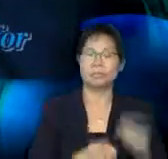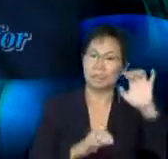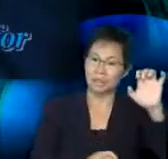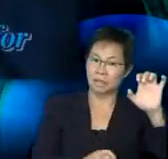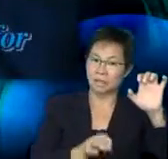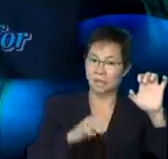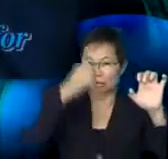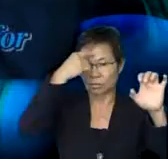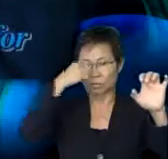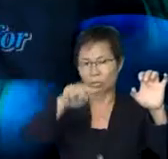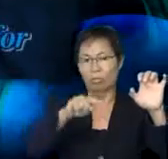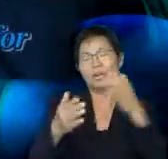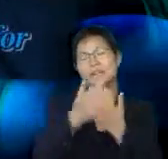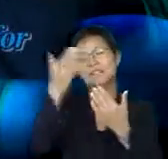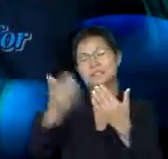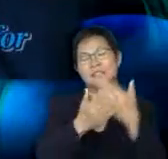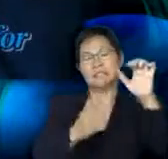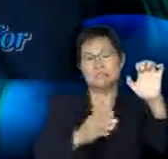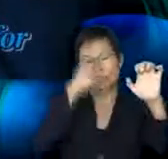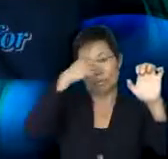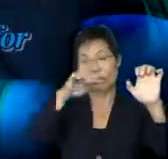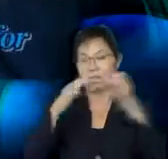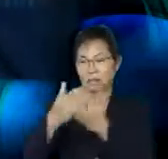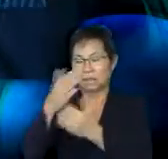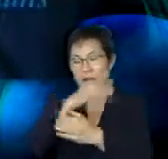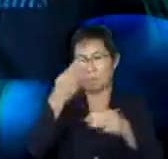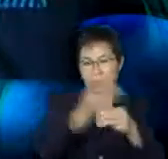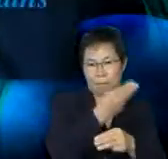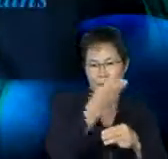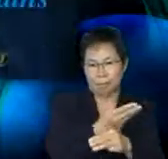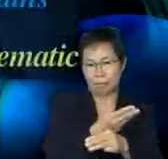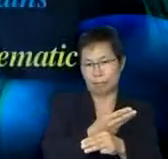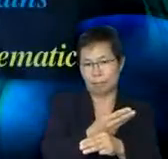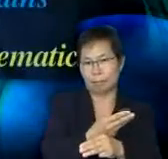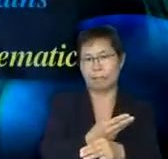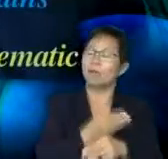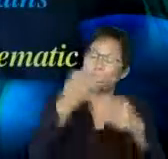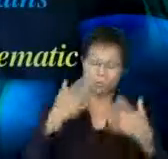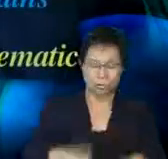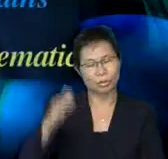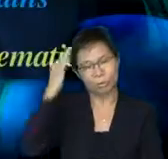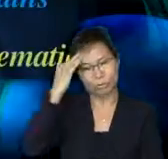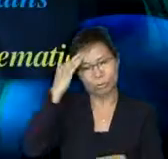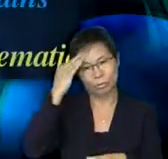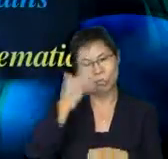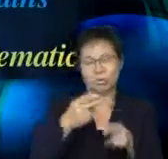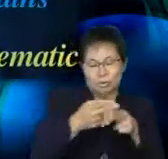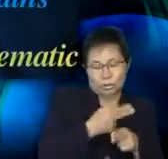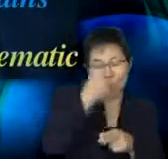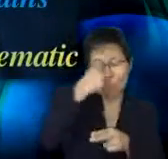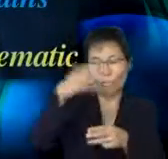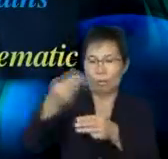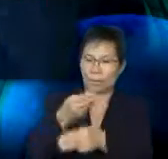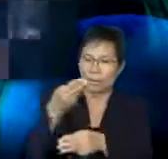is an acronym for the word easy, whereas maths, as it is already known, is the short form of the